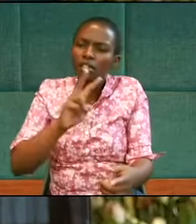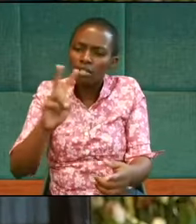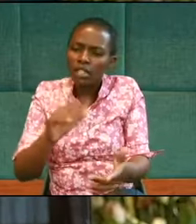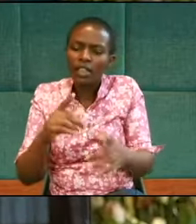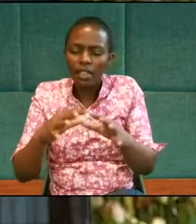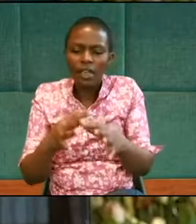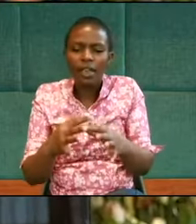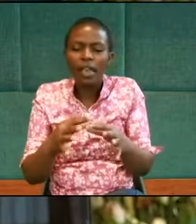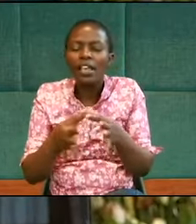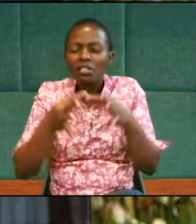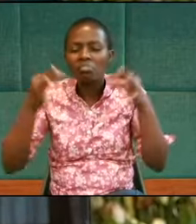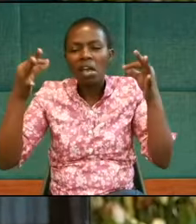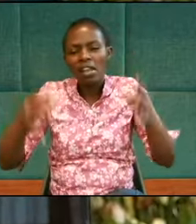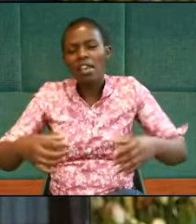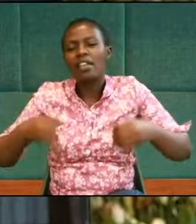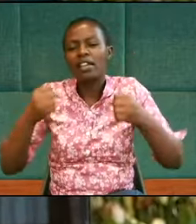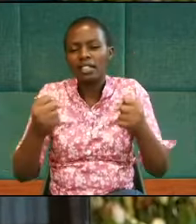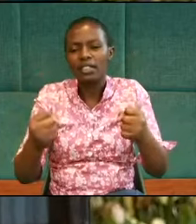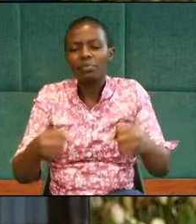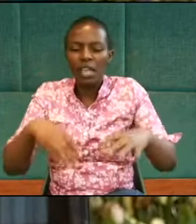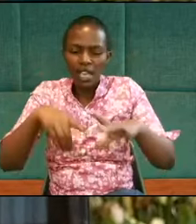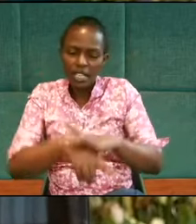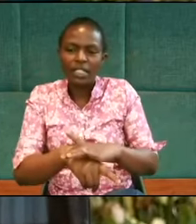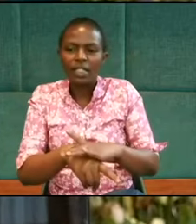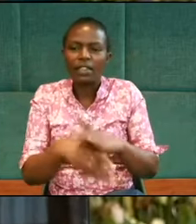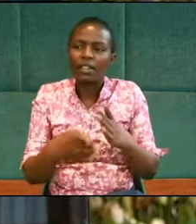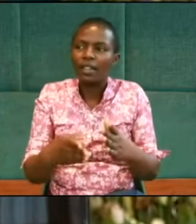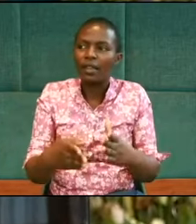smiling, energetic amen out there.